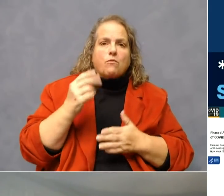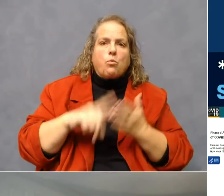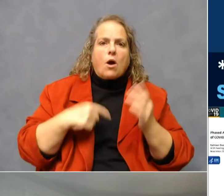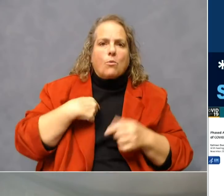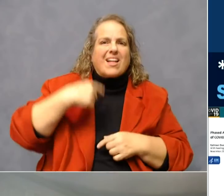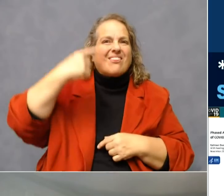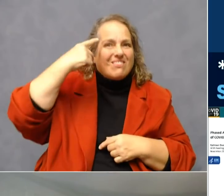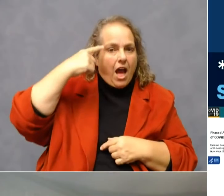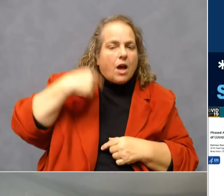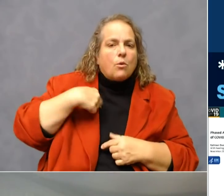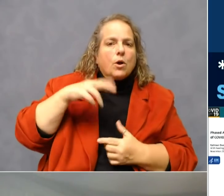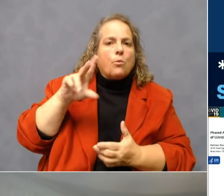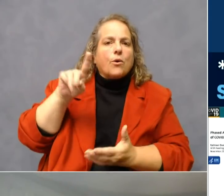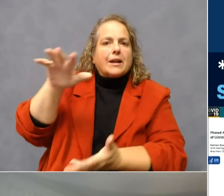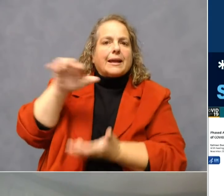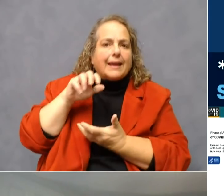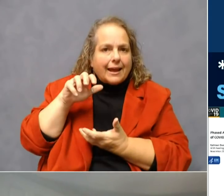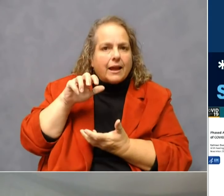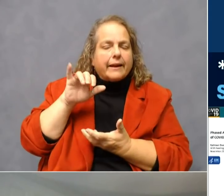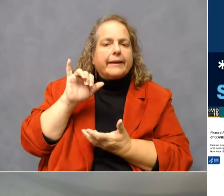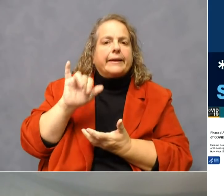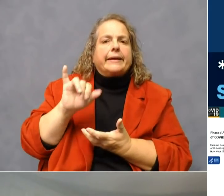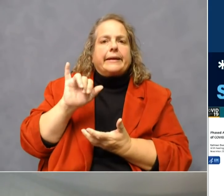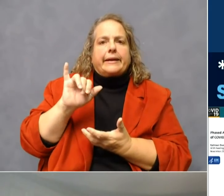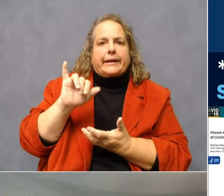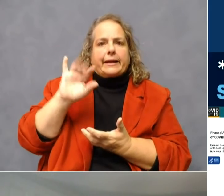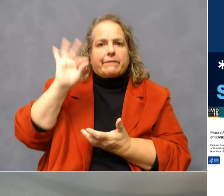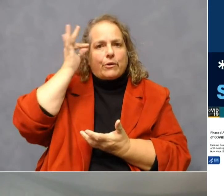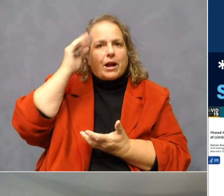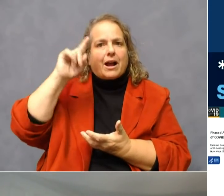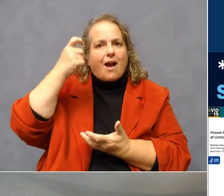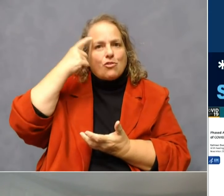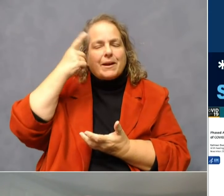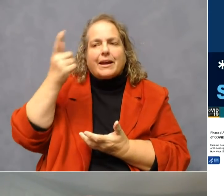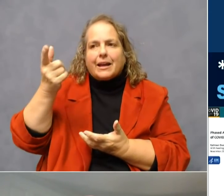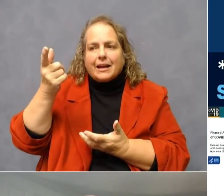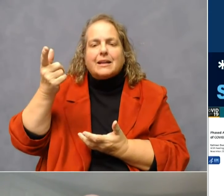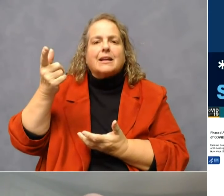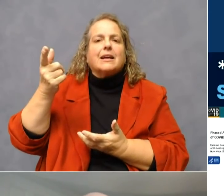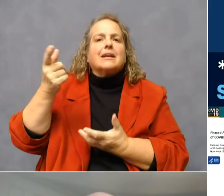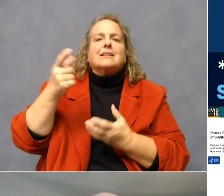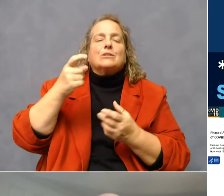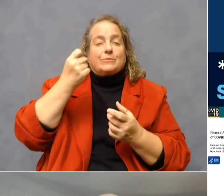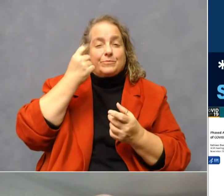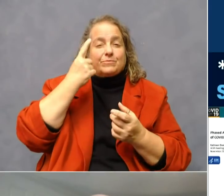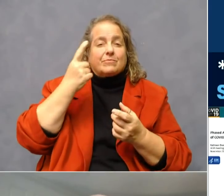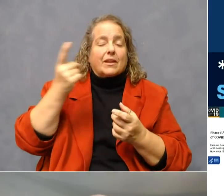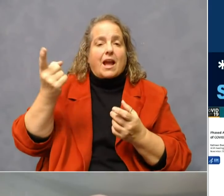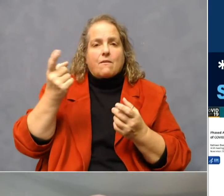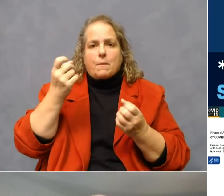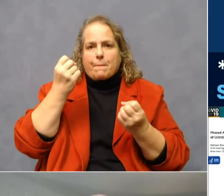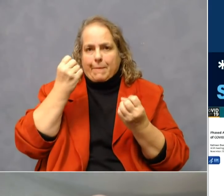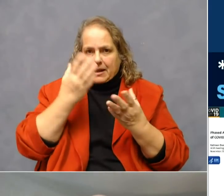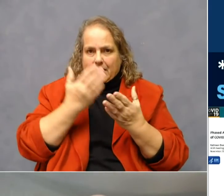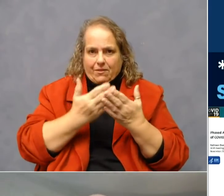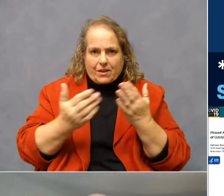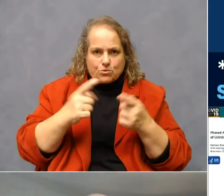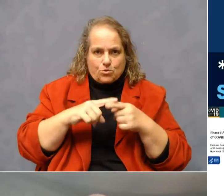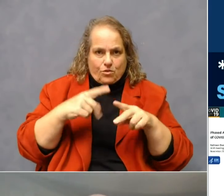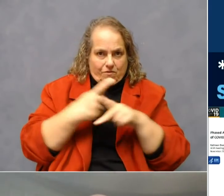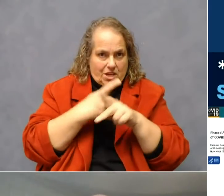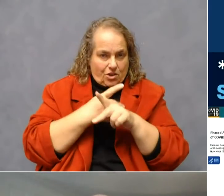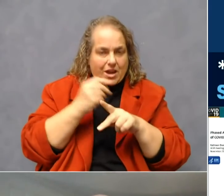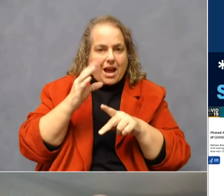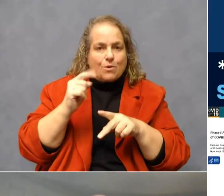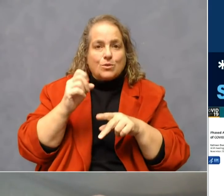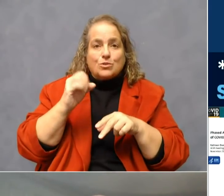to the federal government, these are a lot of moving pieces, and so it's probably been difficult to exactly model these quantities.